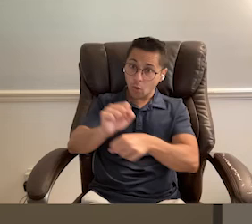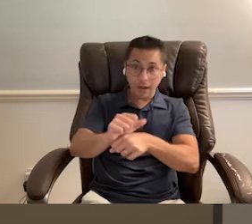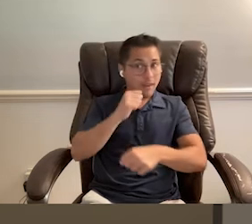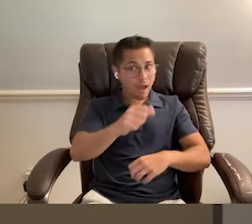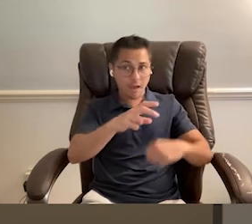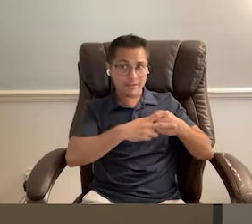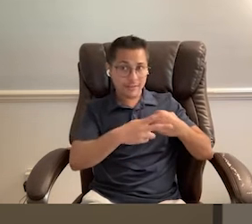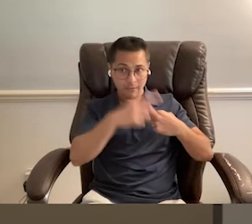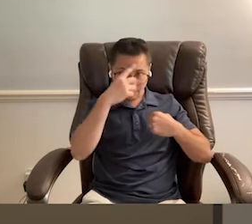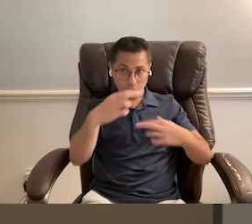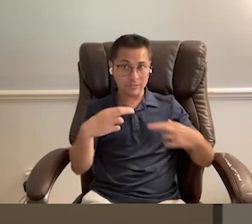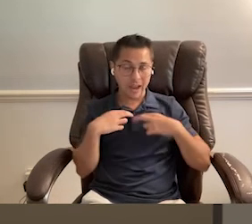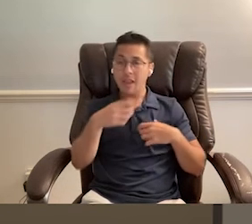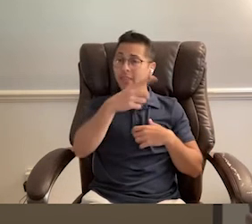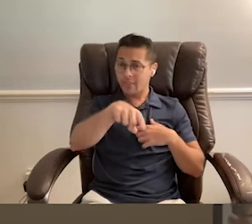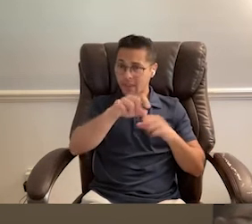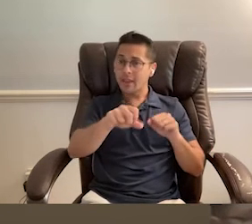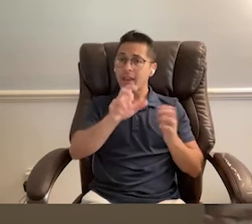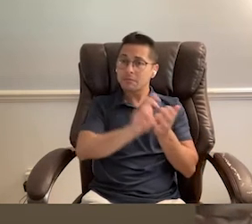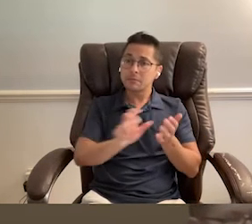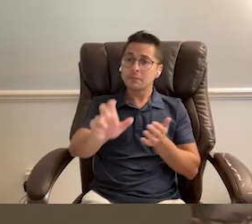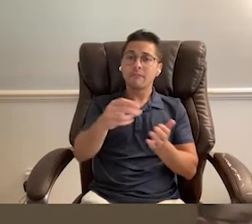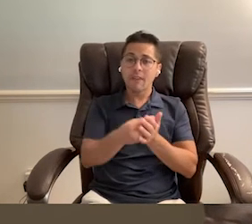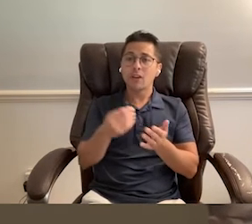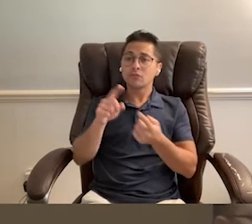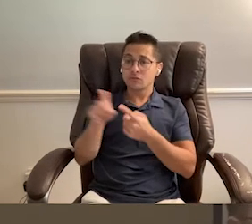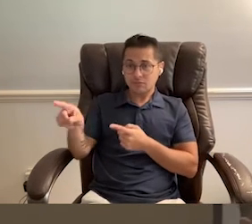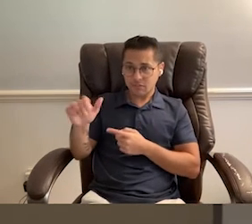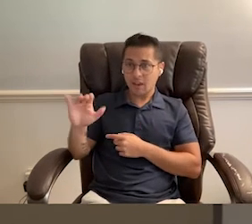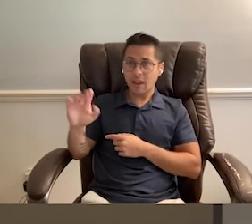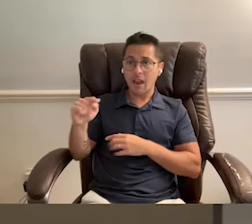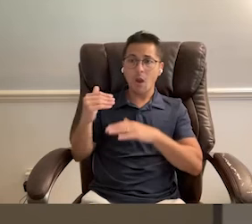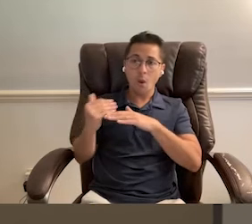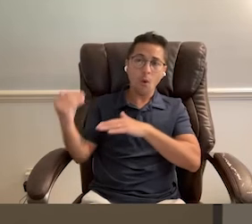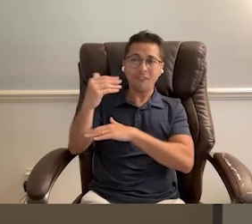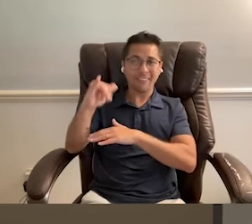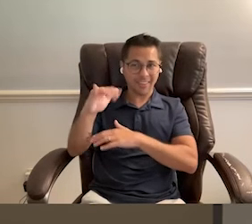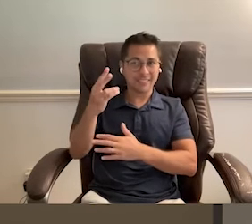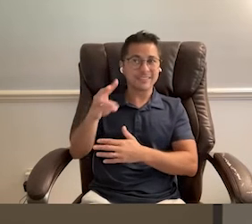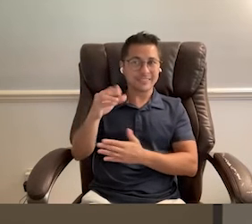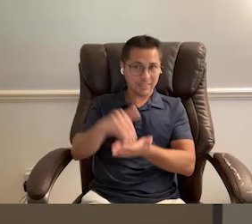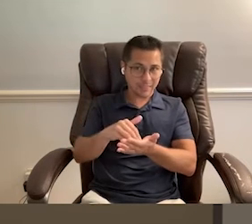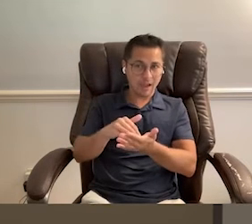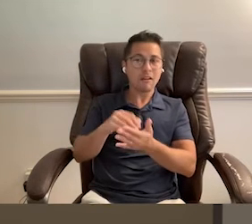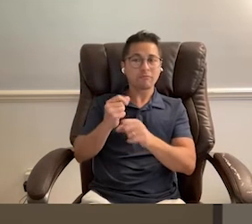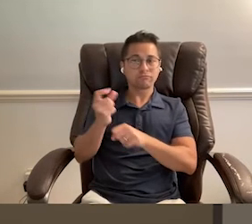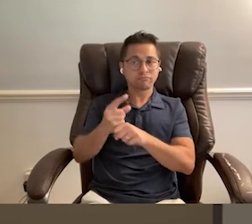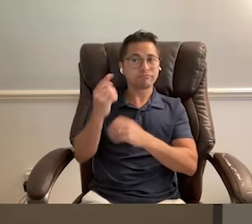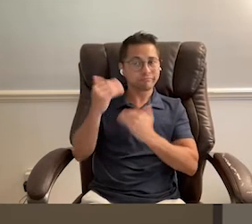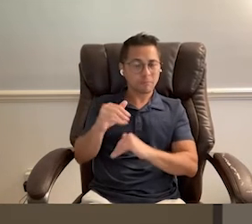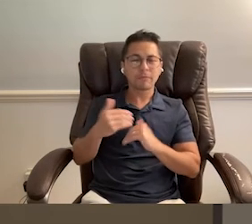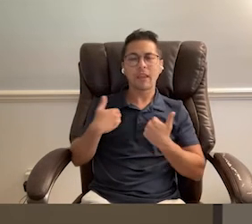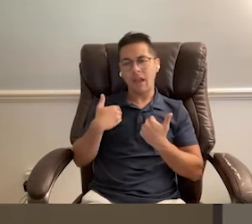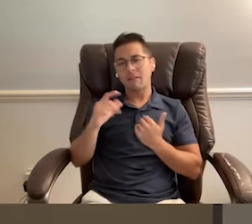put funds into their ABLE account above that $16,000 annual limit. There's some additional nuances to that,